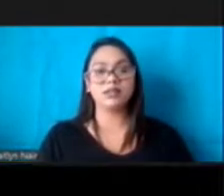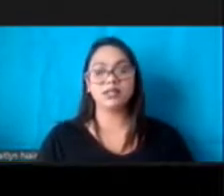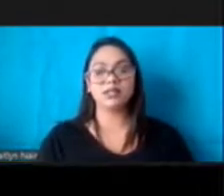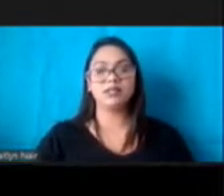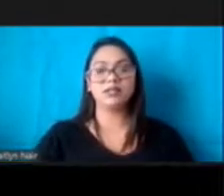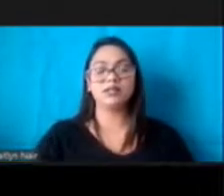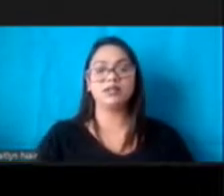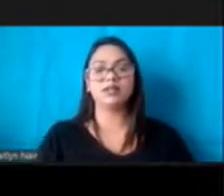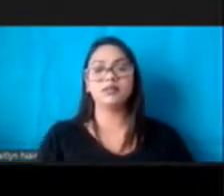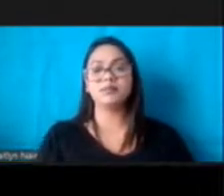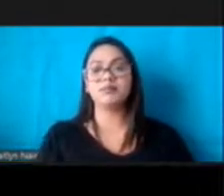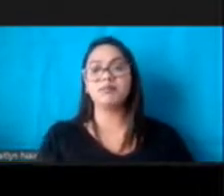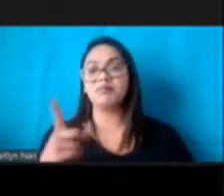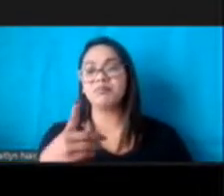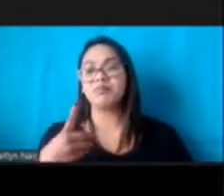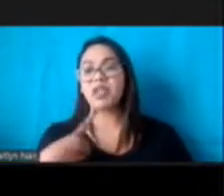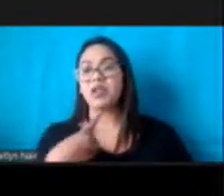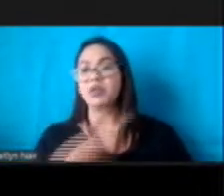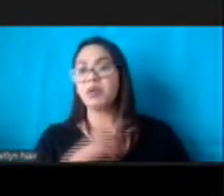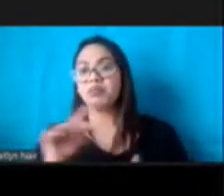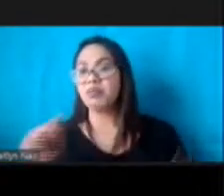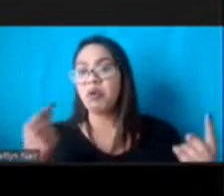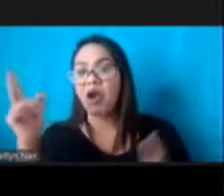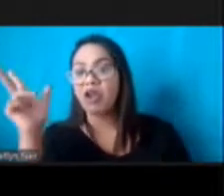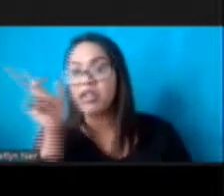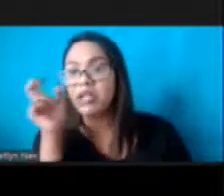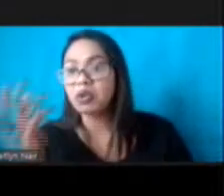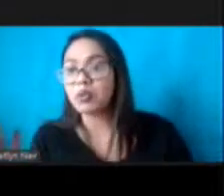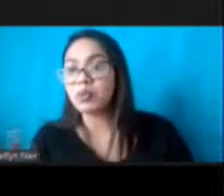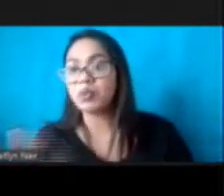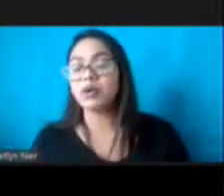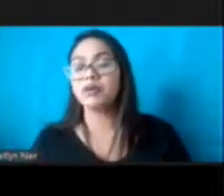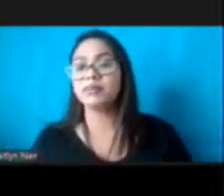Dr. Shabalala, we can't hear you.